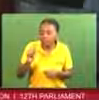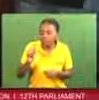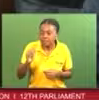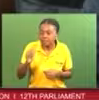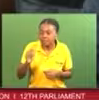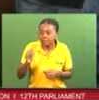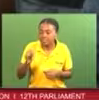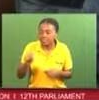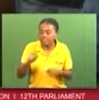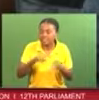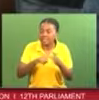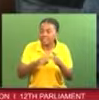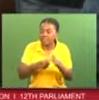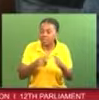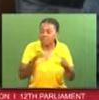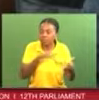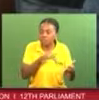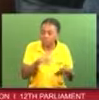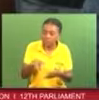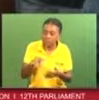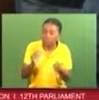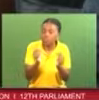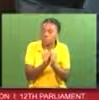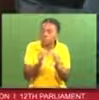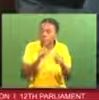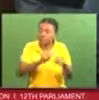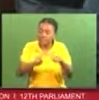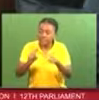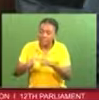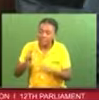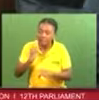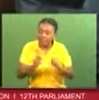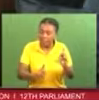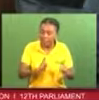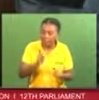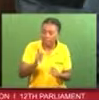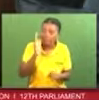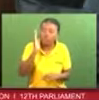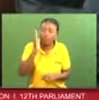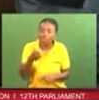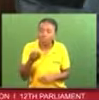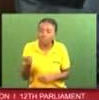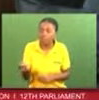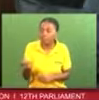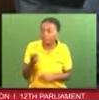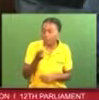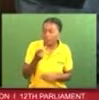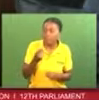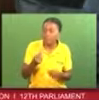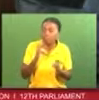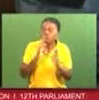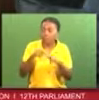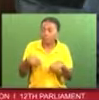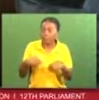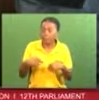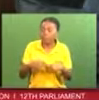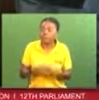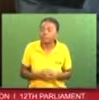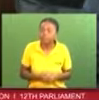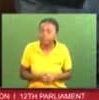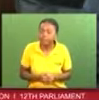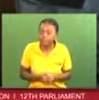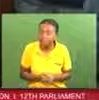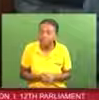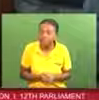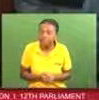consulting with a wide range of people and so on. They will come back to us. We will do a pilot project within the